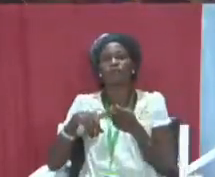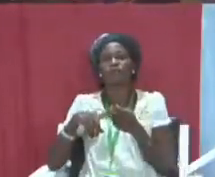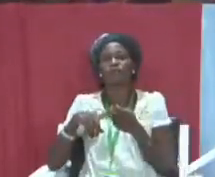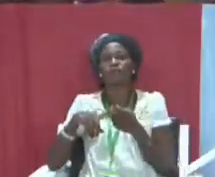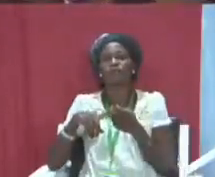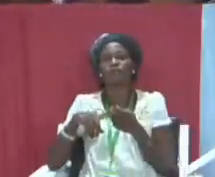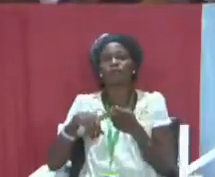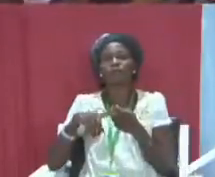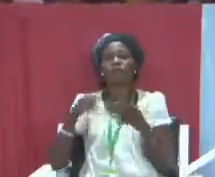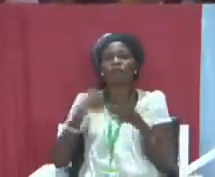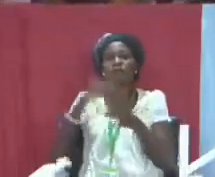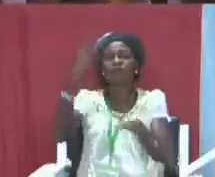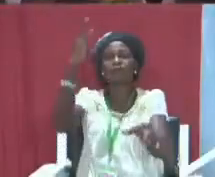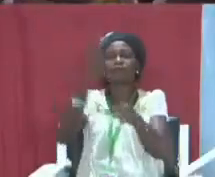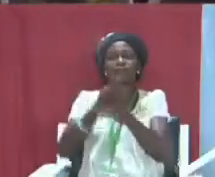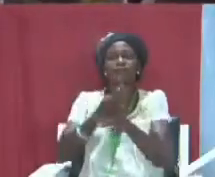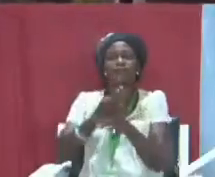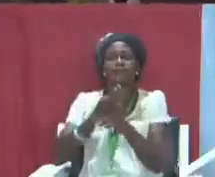In faith,